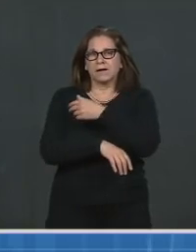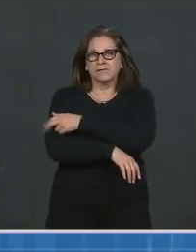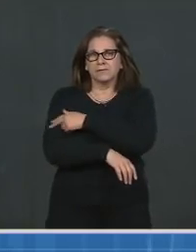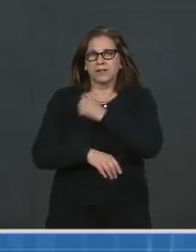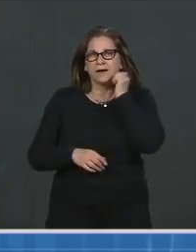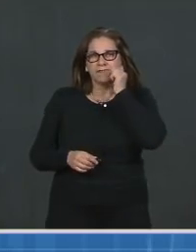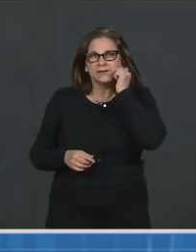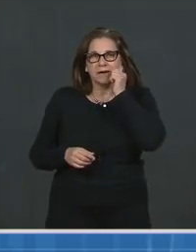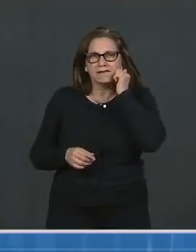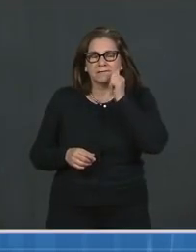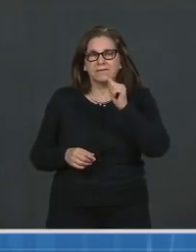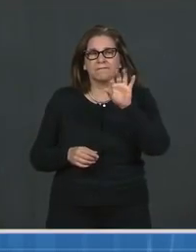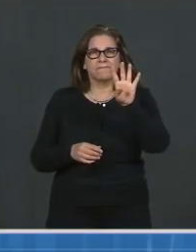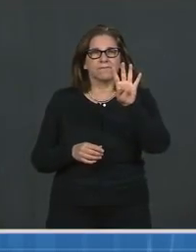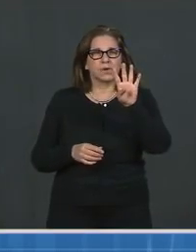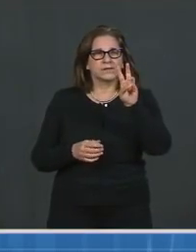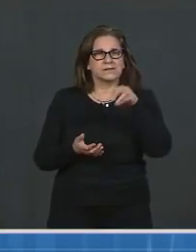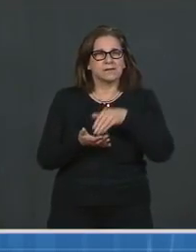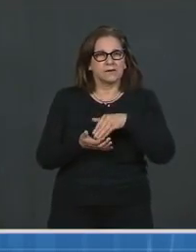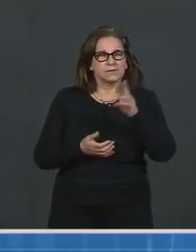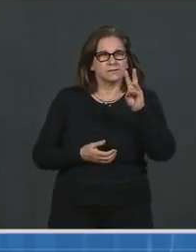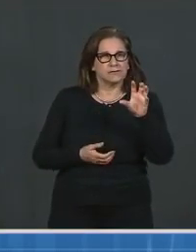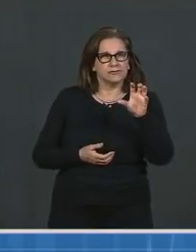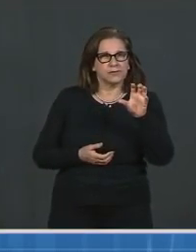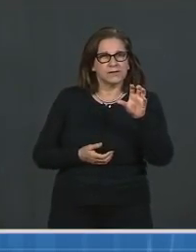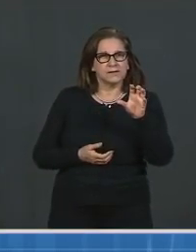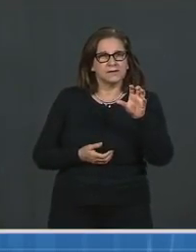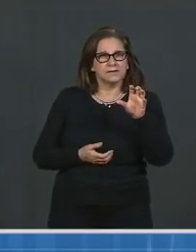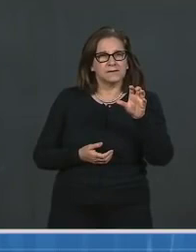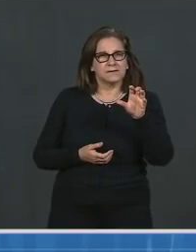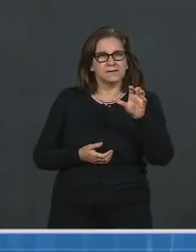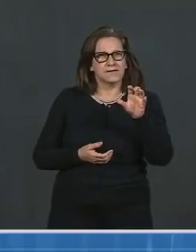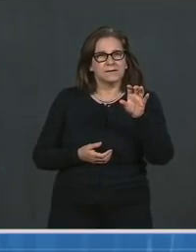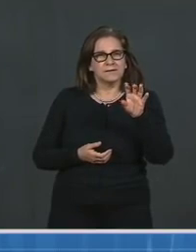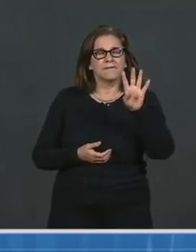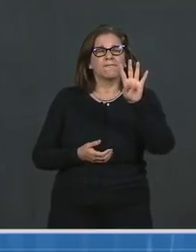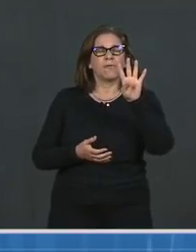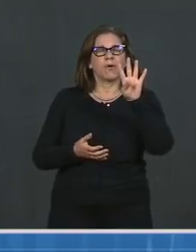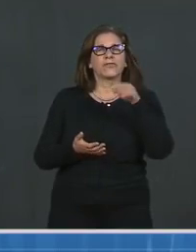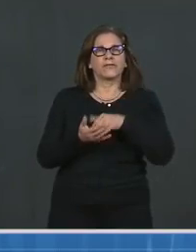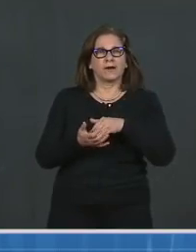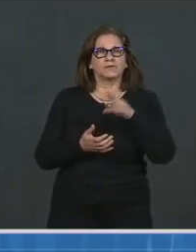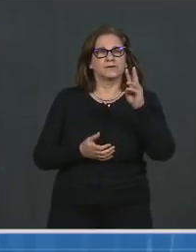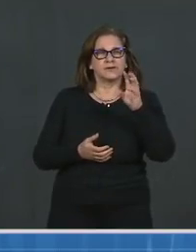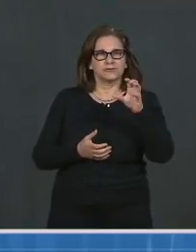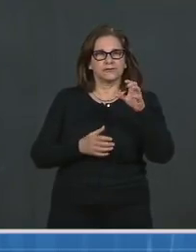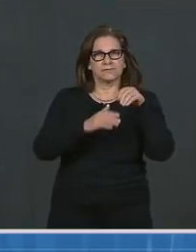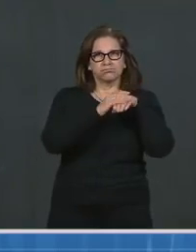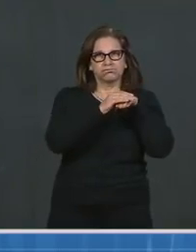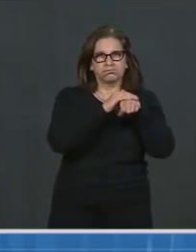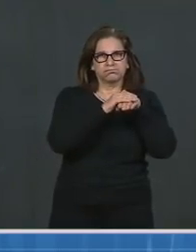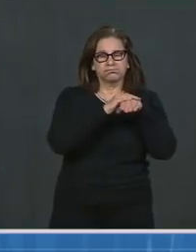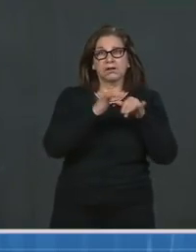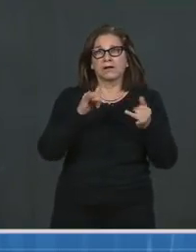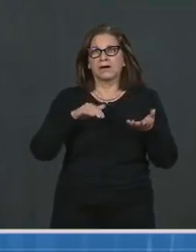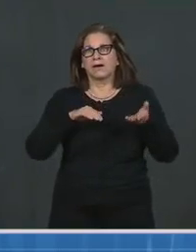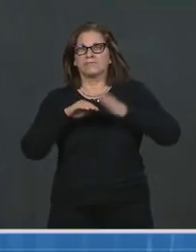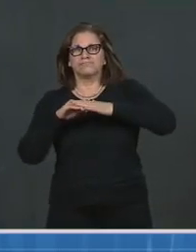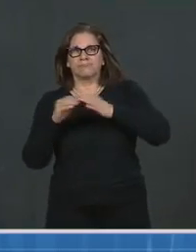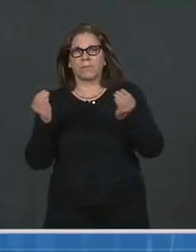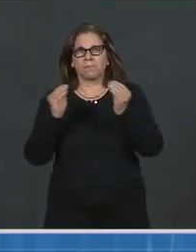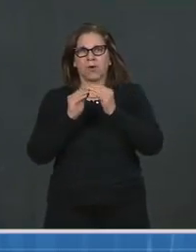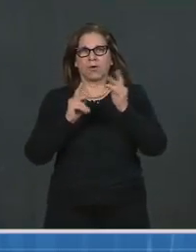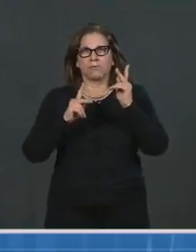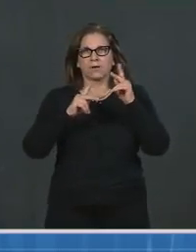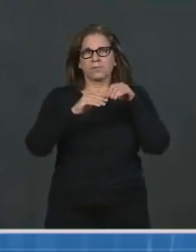period. And deaths, which typically lag behind cases and hospitalizations, have now started to rise, increasing